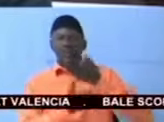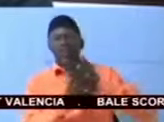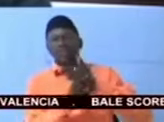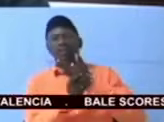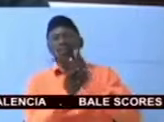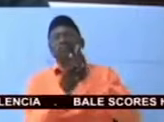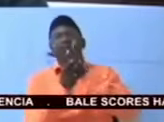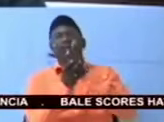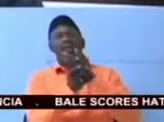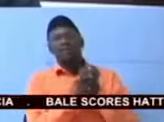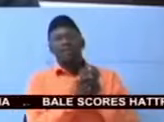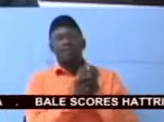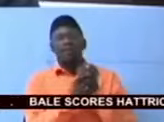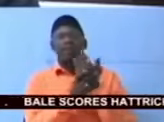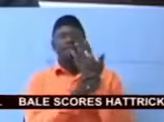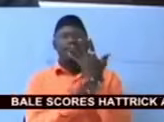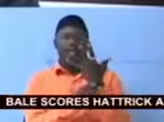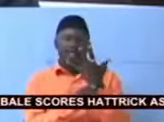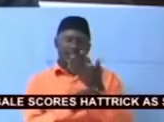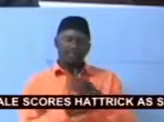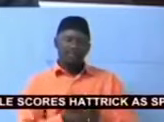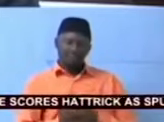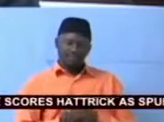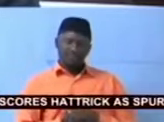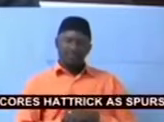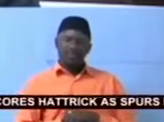Can you tell the commission where you were born? I